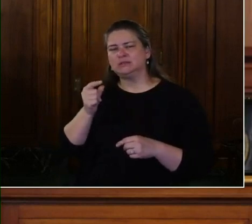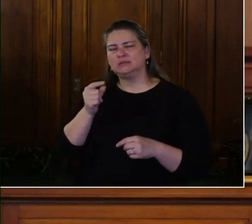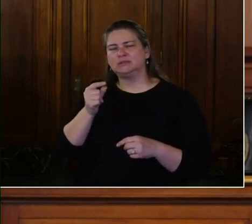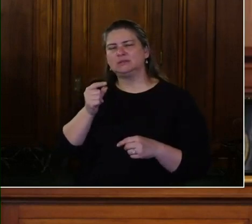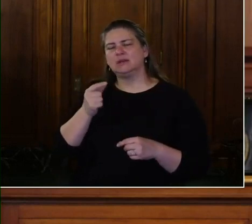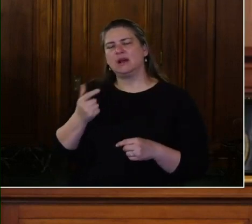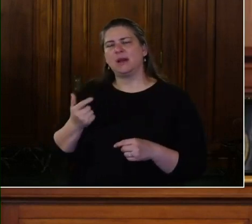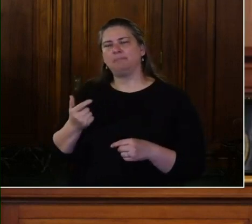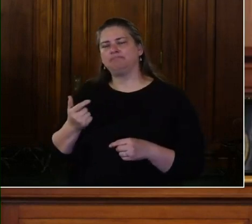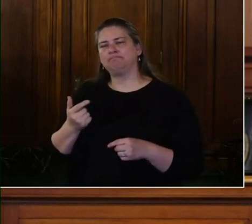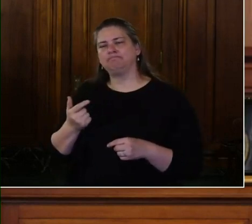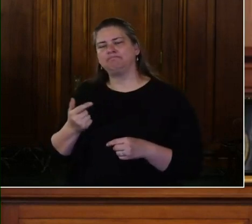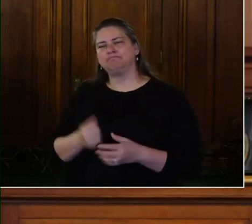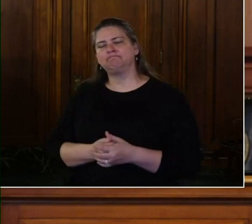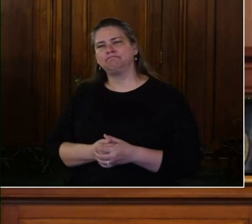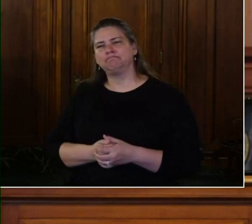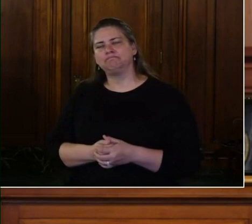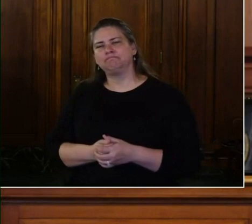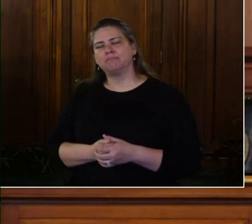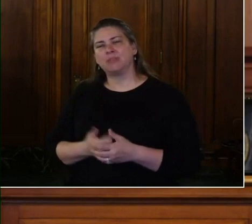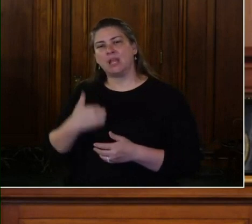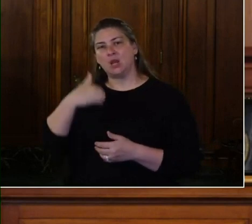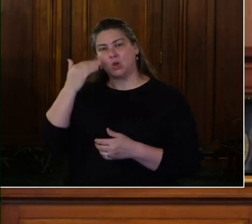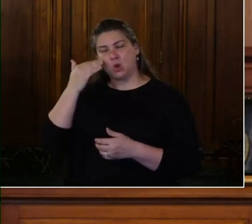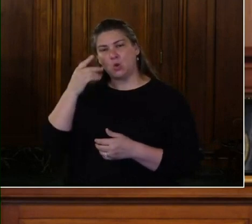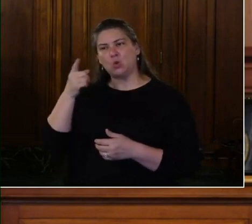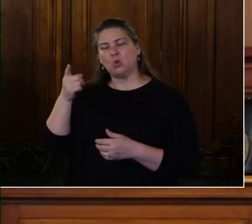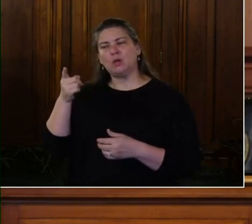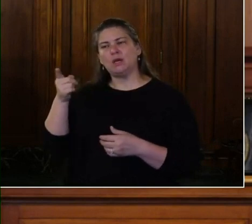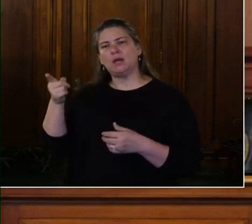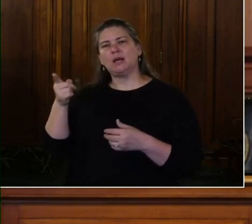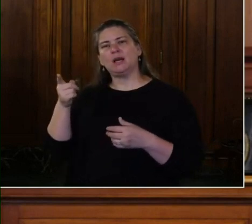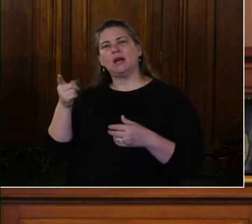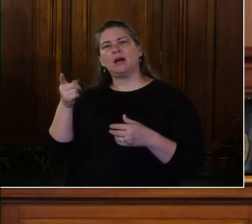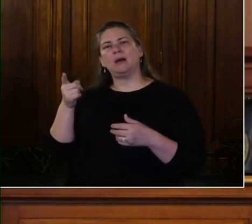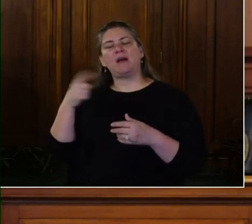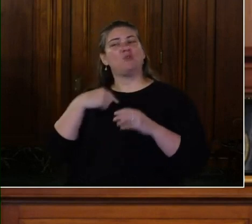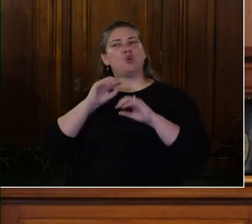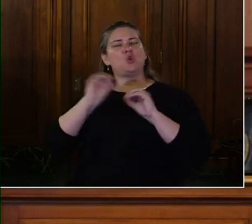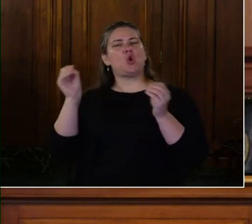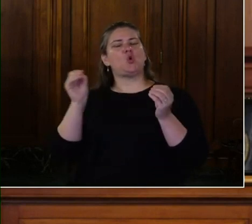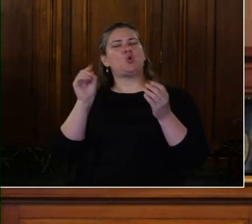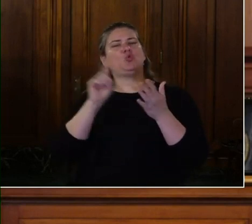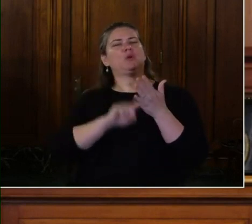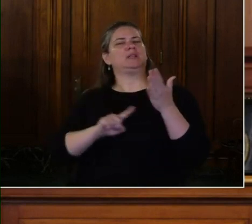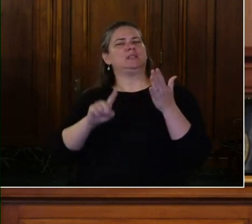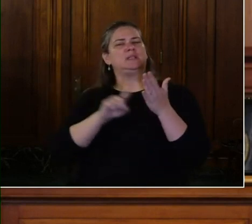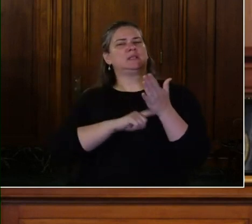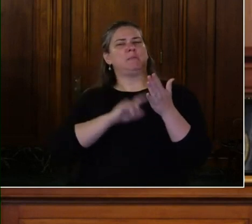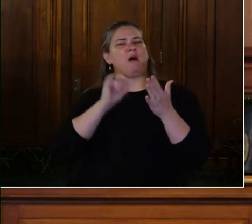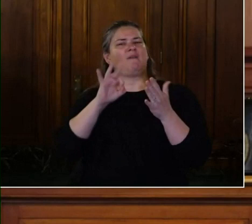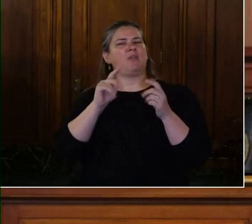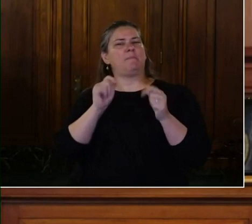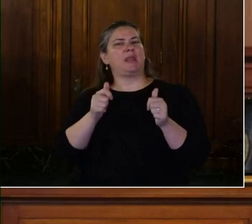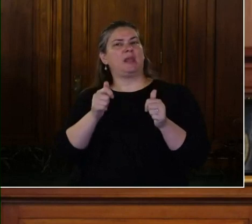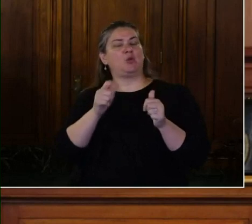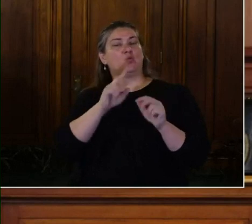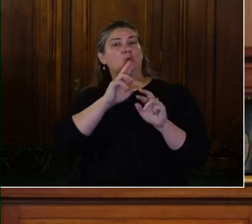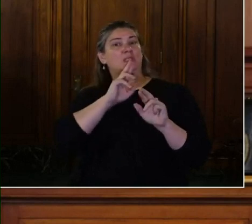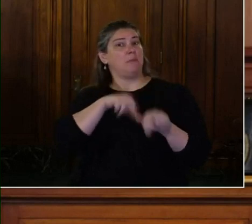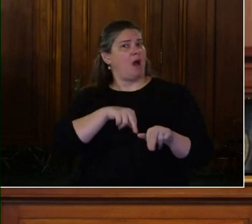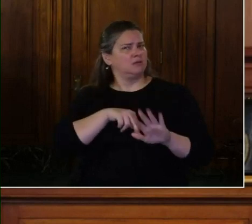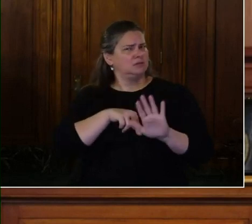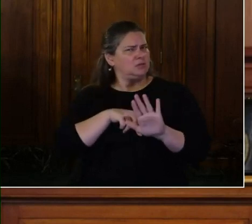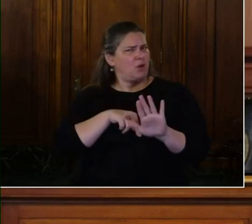no criticisms of the immediate response, just about whether it qualified